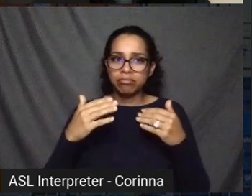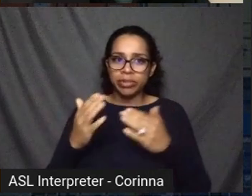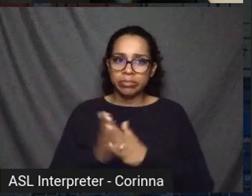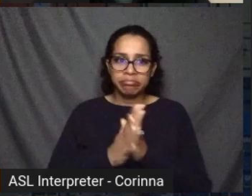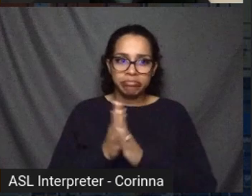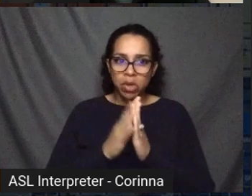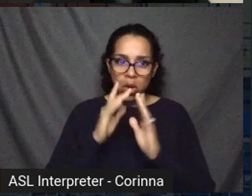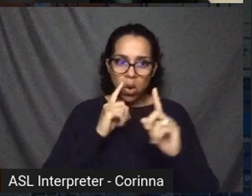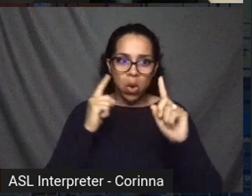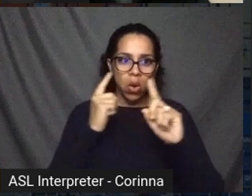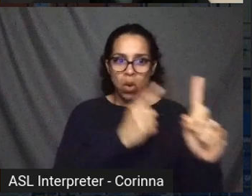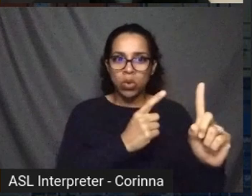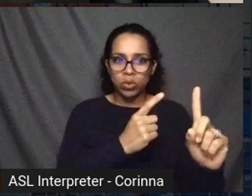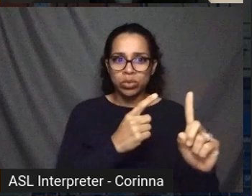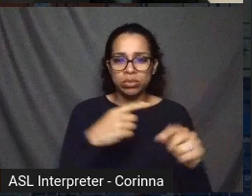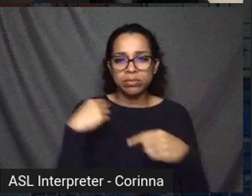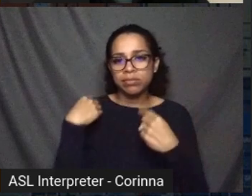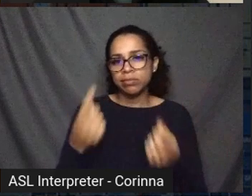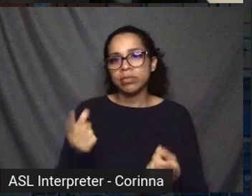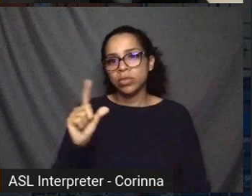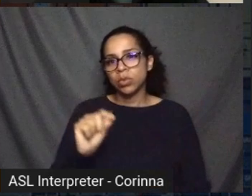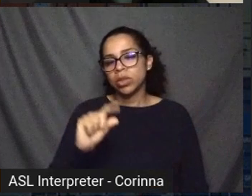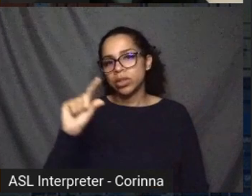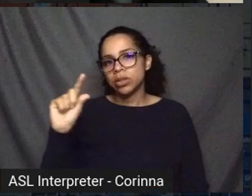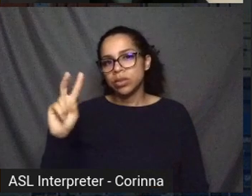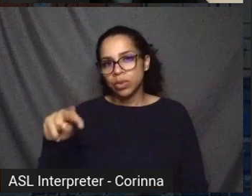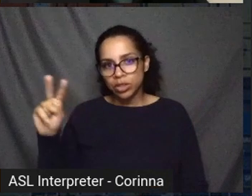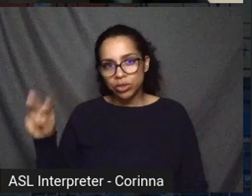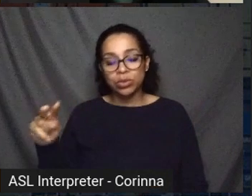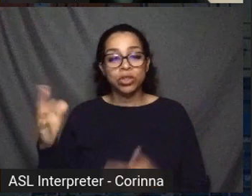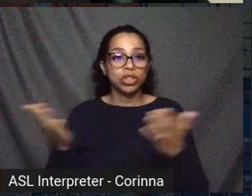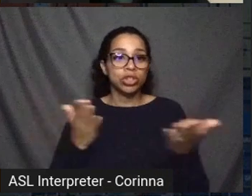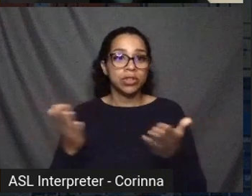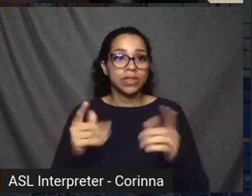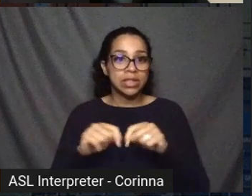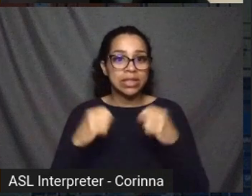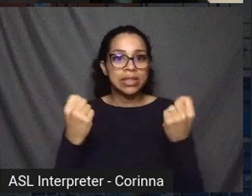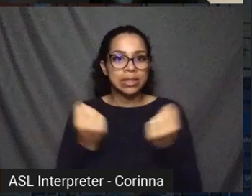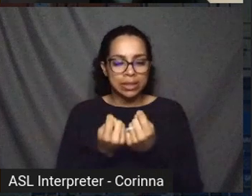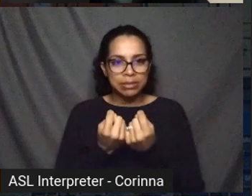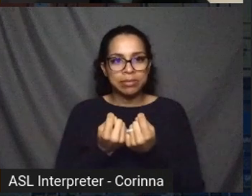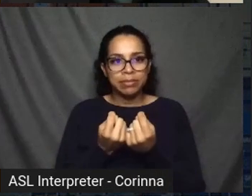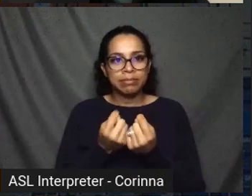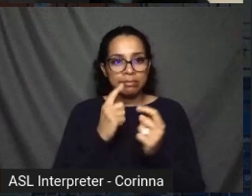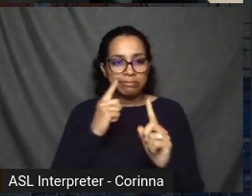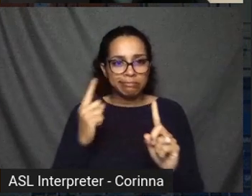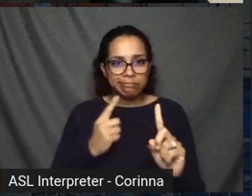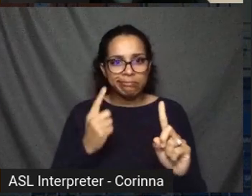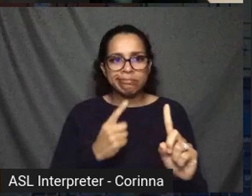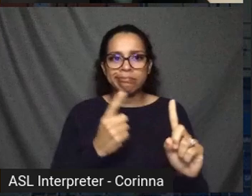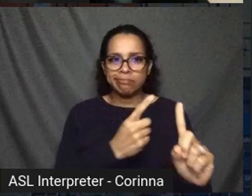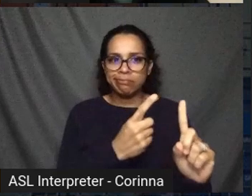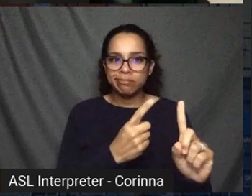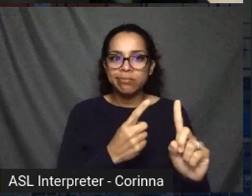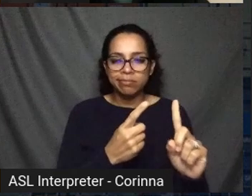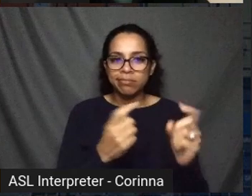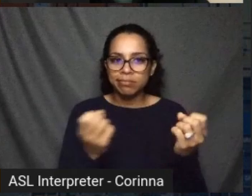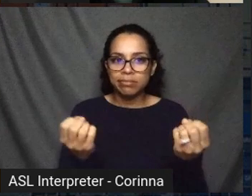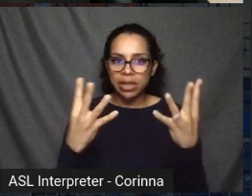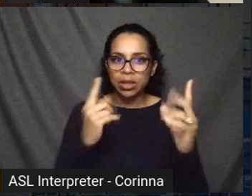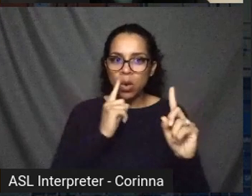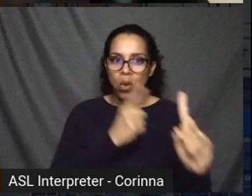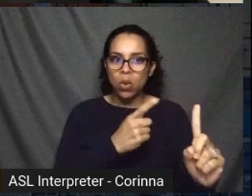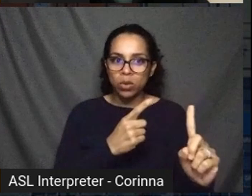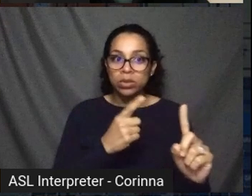timing. In 2022, services team is working on definitely some aggressive goals from the provisioning